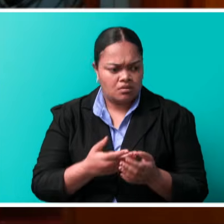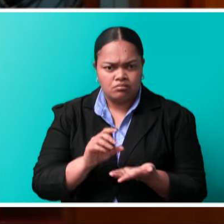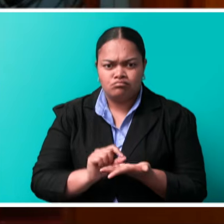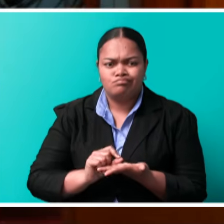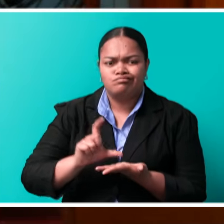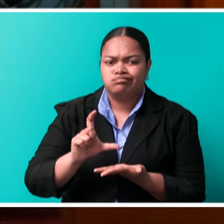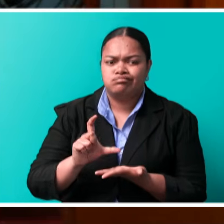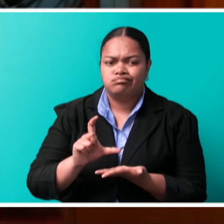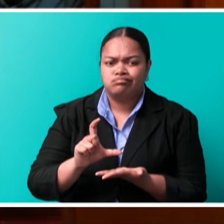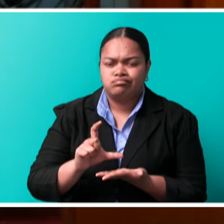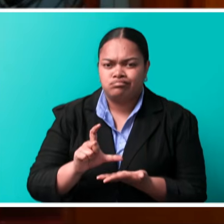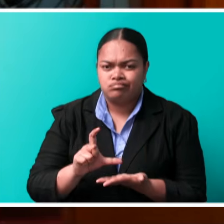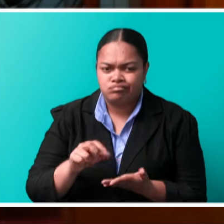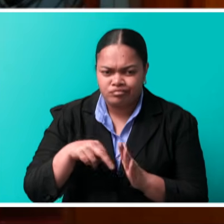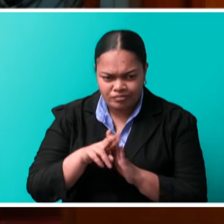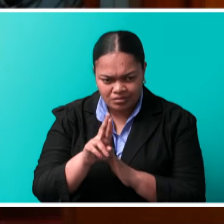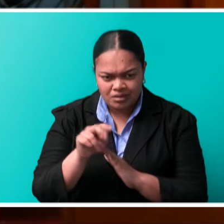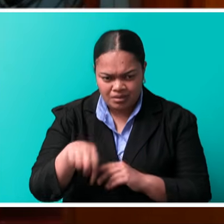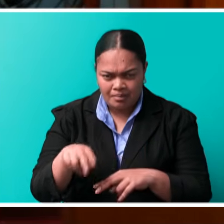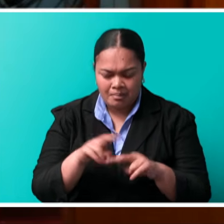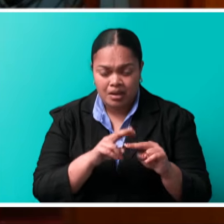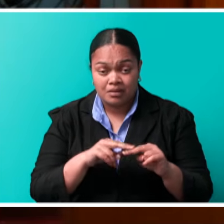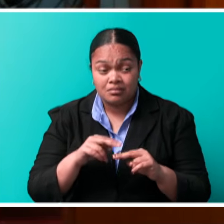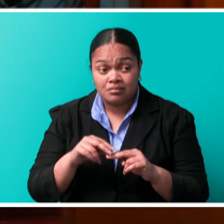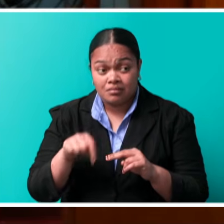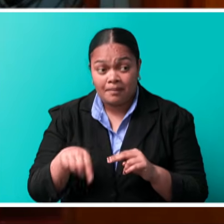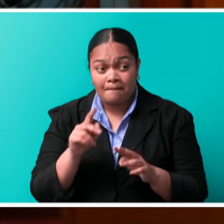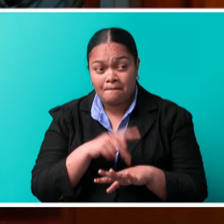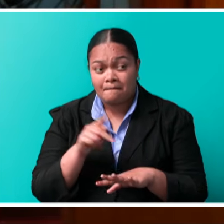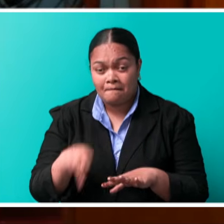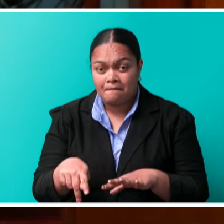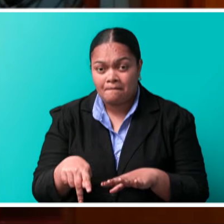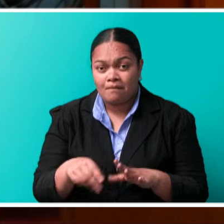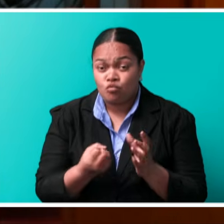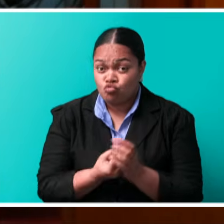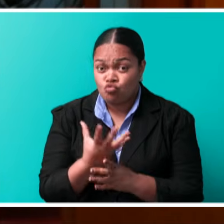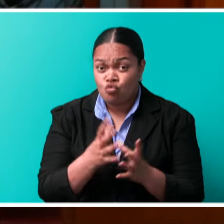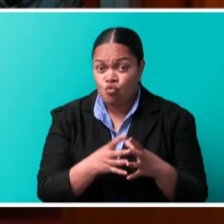resilient economy, delivering 5 to 6% growth by 2050.